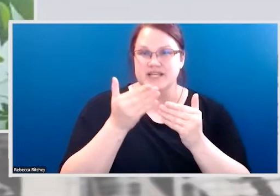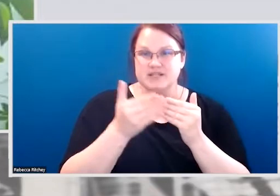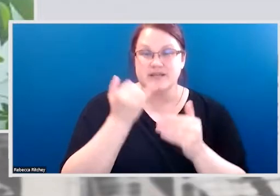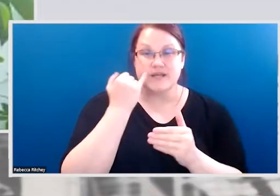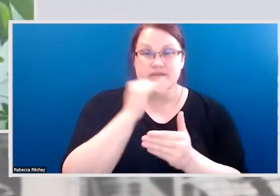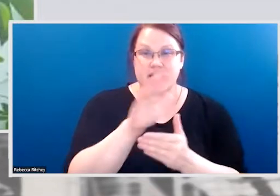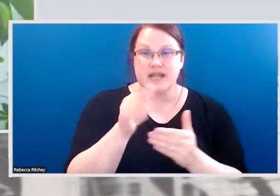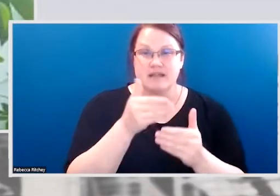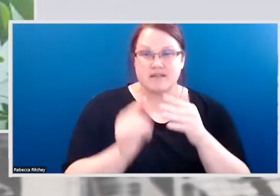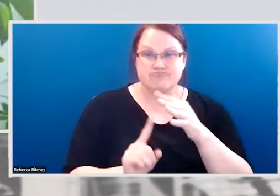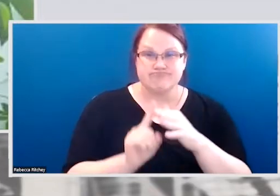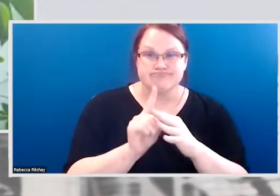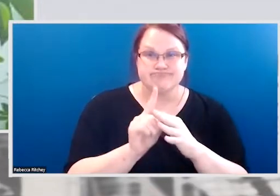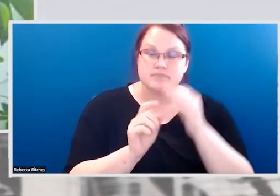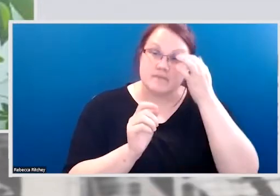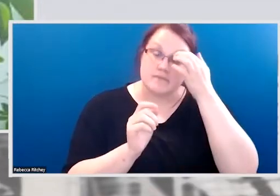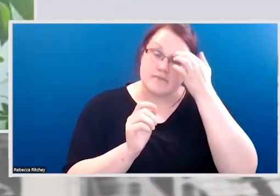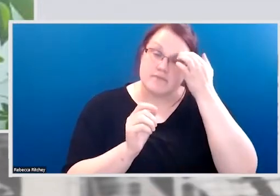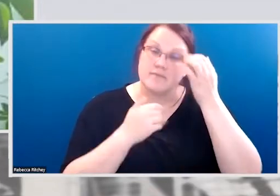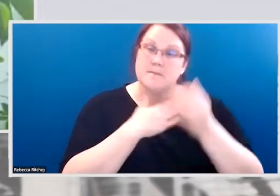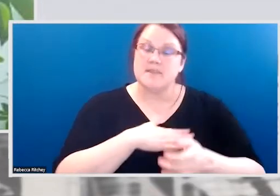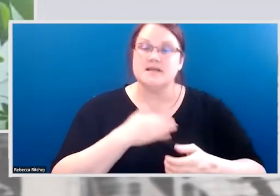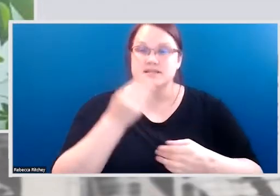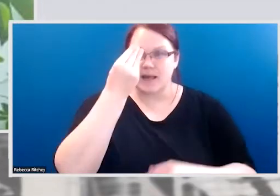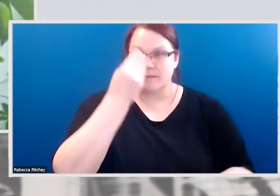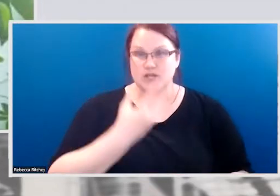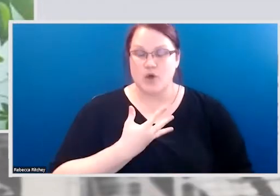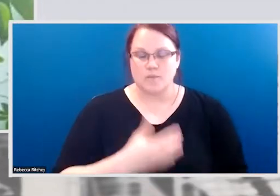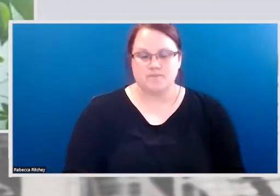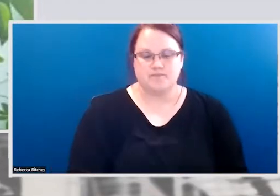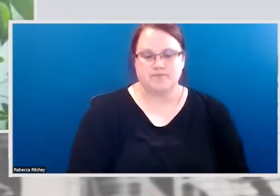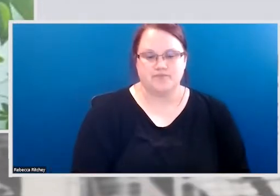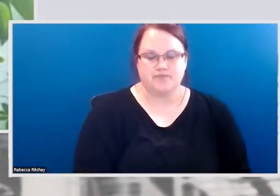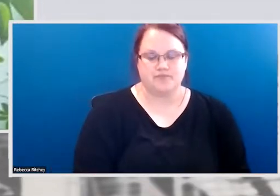I should pause for, please feel free to come off mute and let me know.